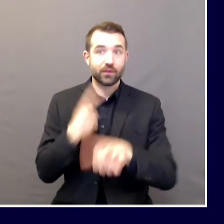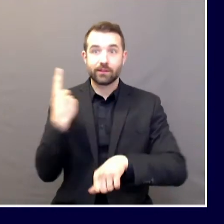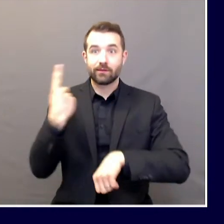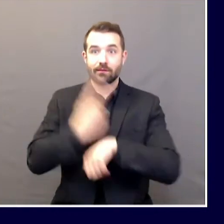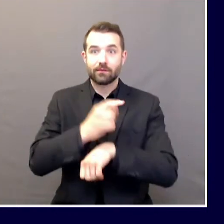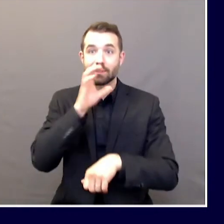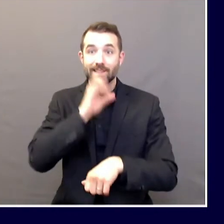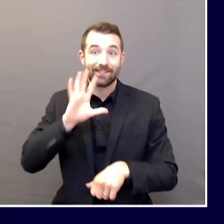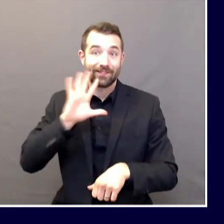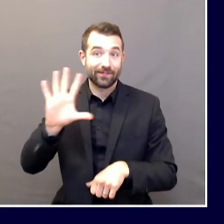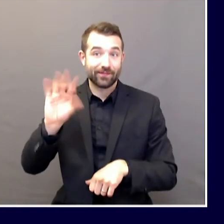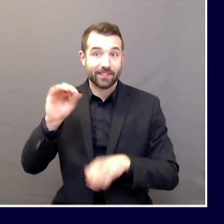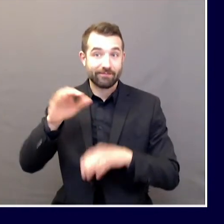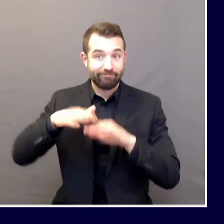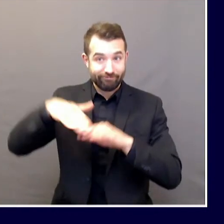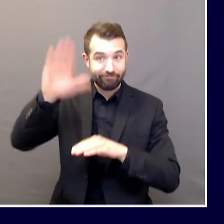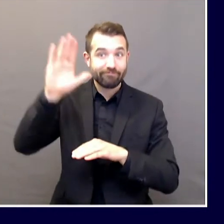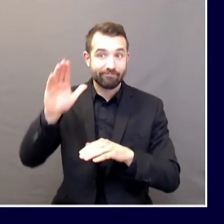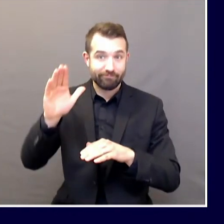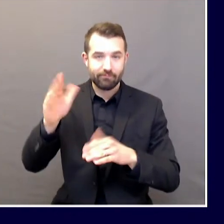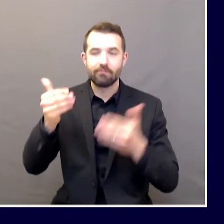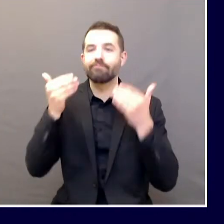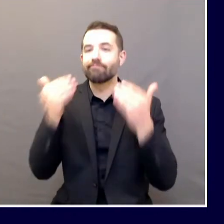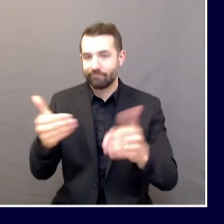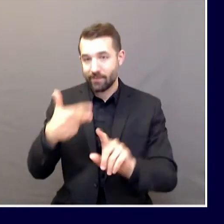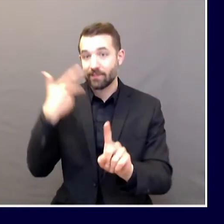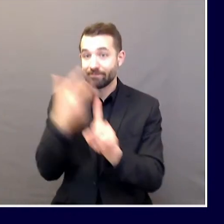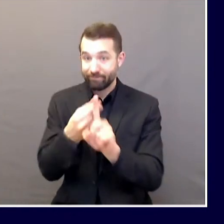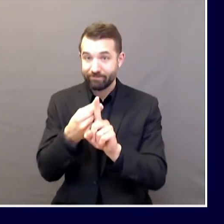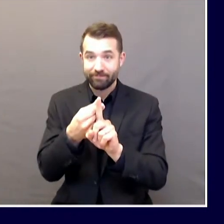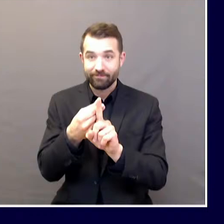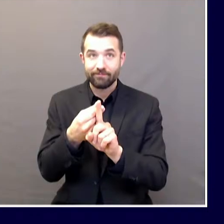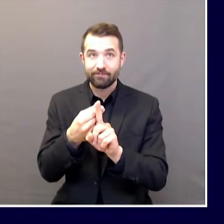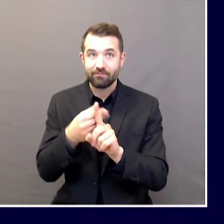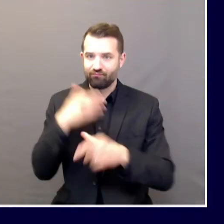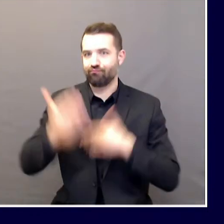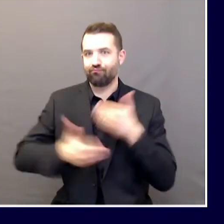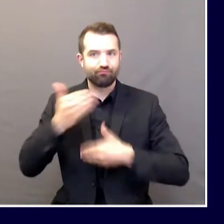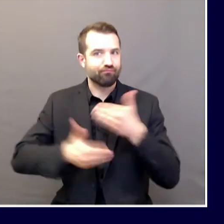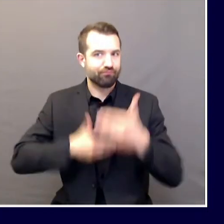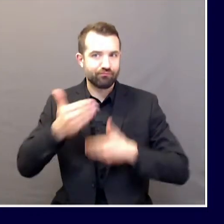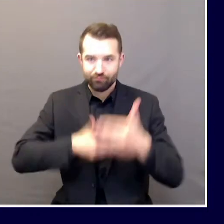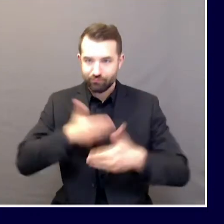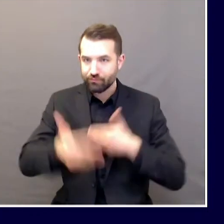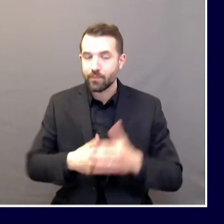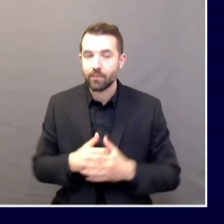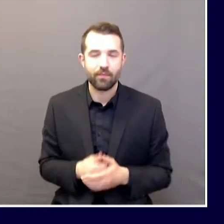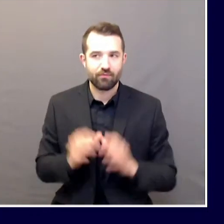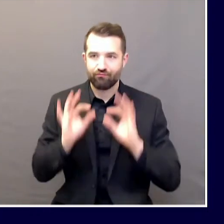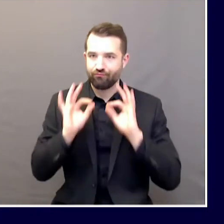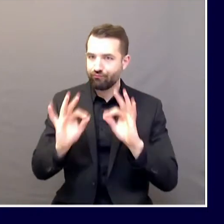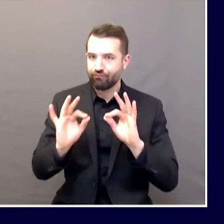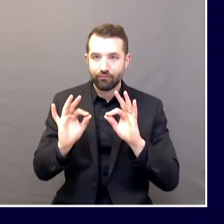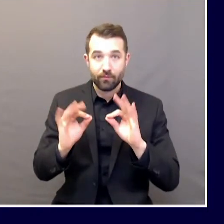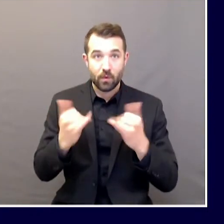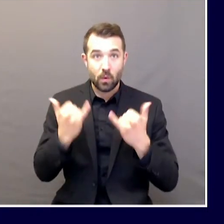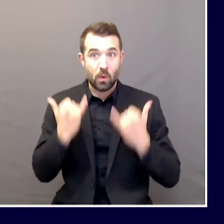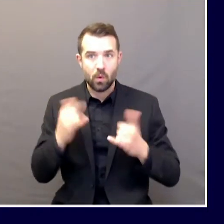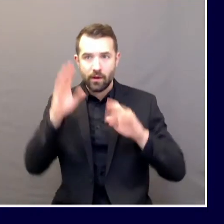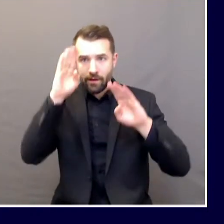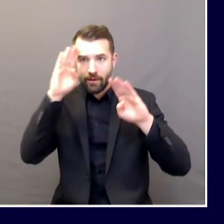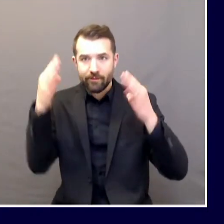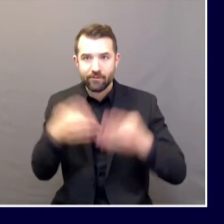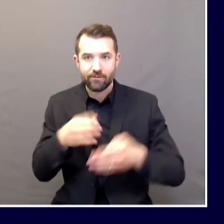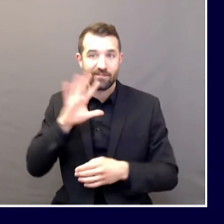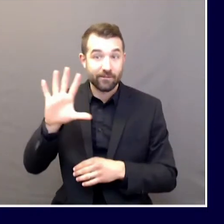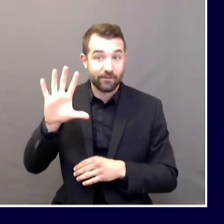vaccinated. We are making progress, and today's move to start vaccinating those 50 and over is an effort to